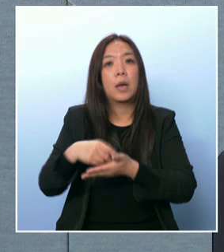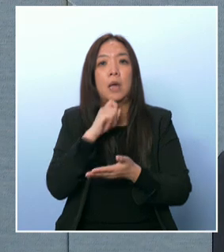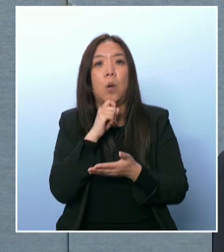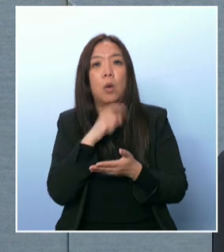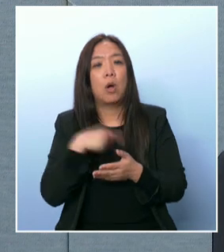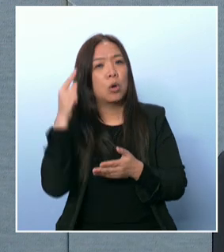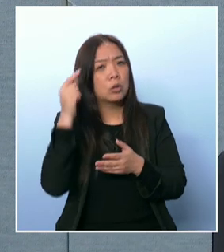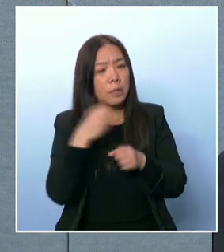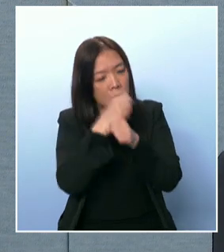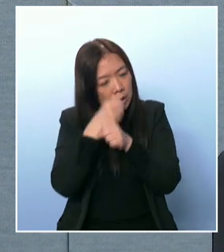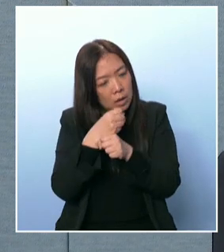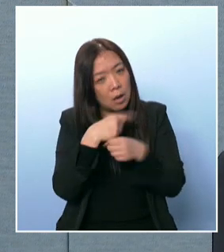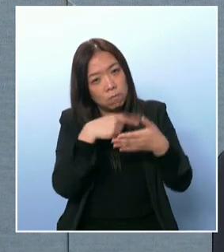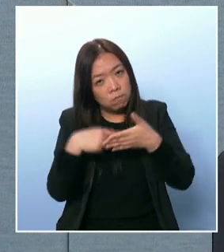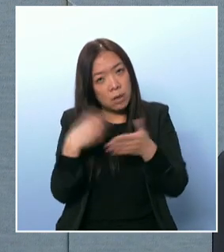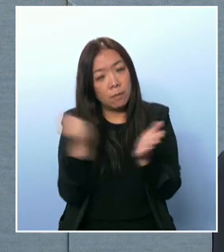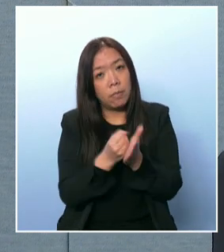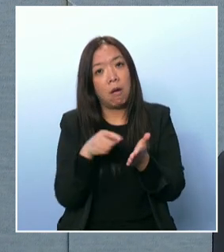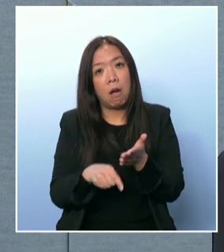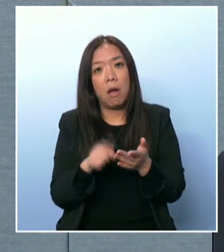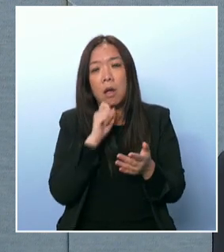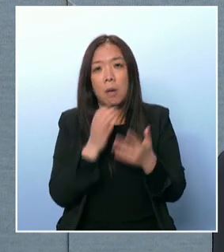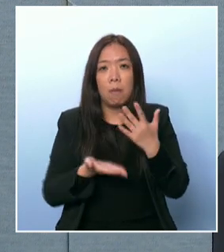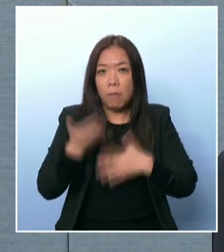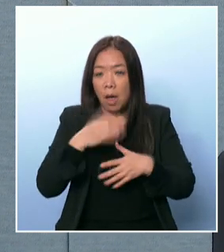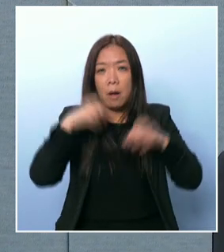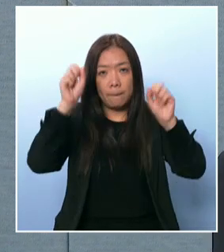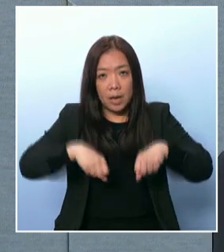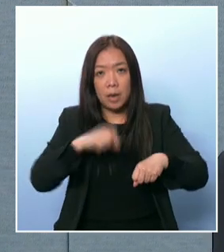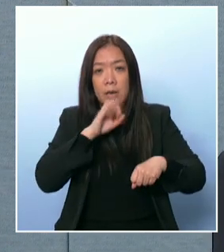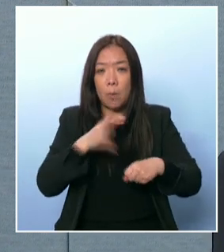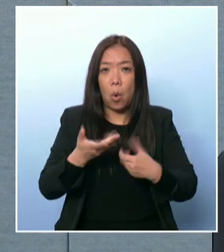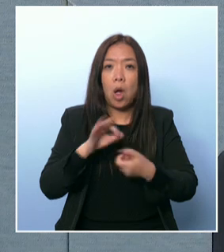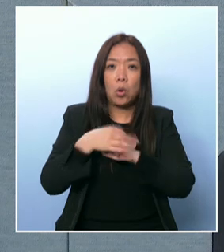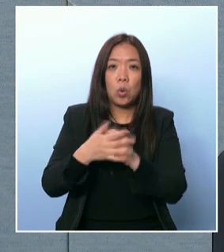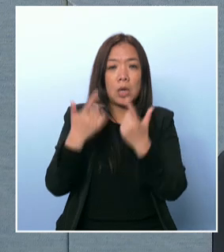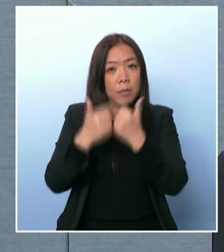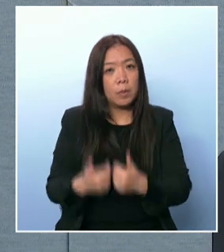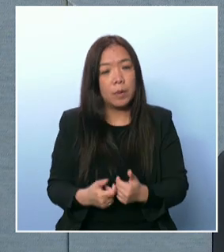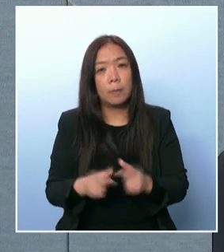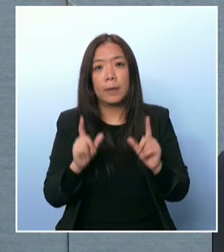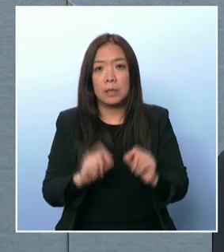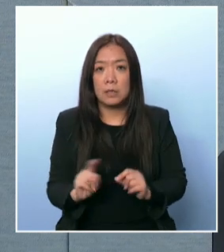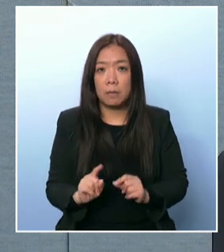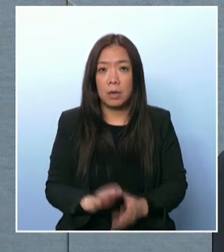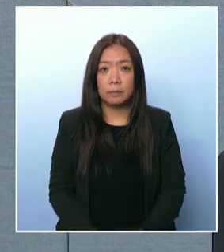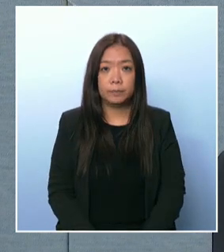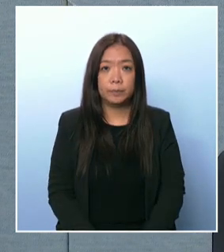many products from the country have gained world recognition. For example, Chinese medicinal